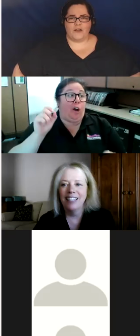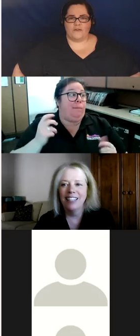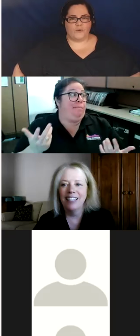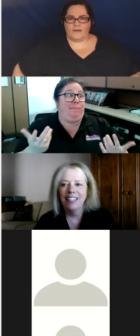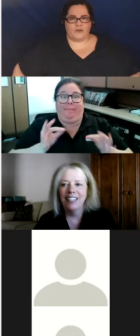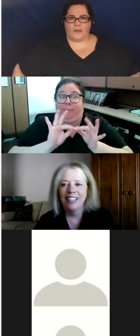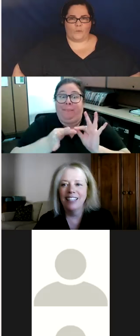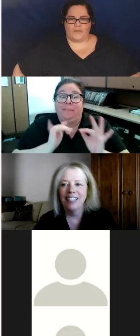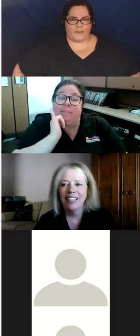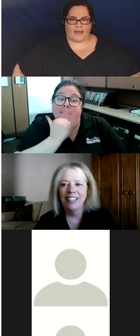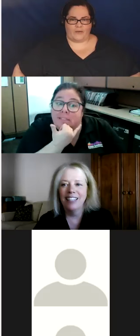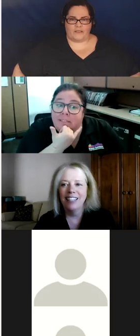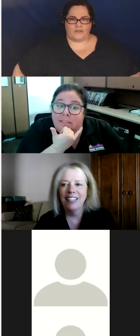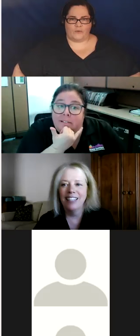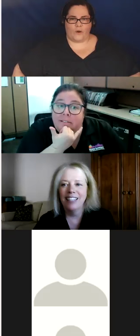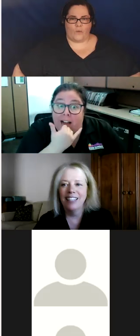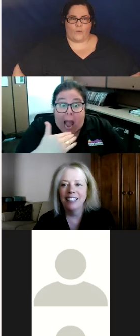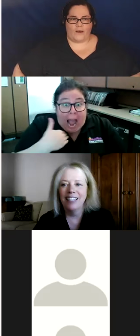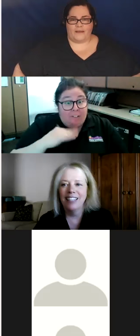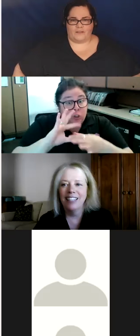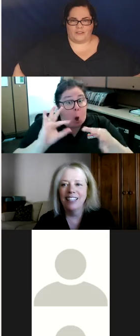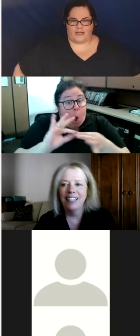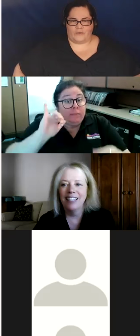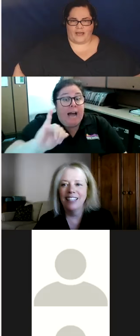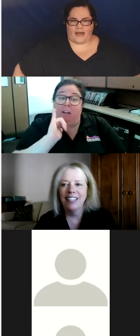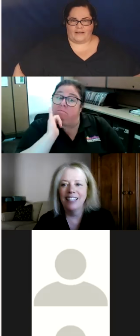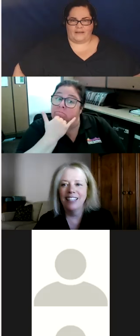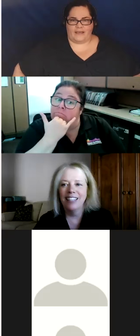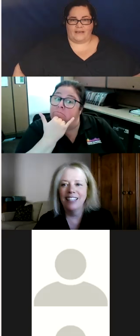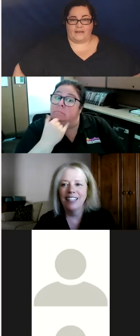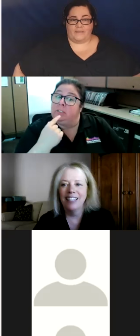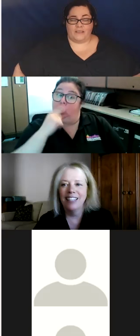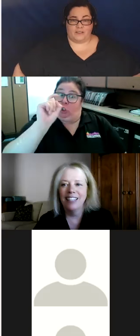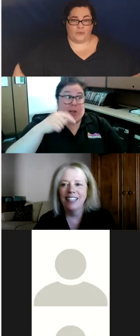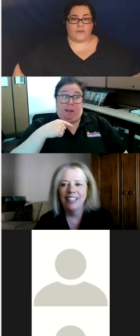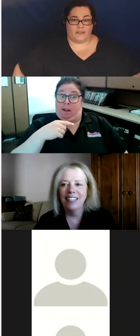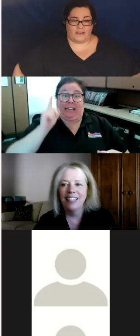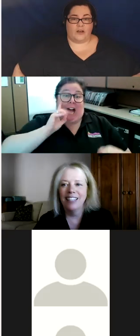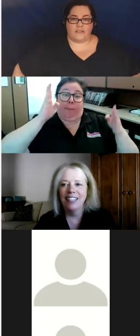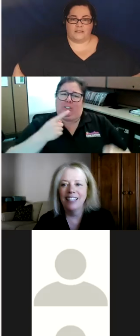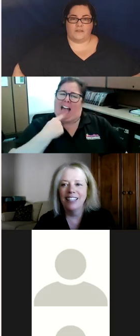member, you have no way of knowing what their background is or what they understand or not. They can